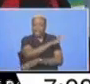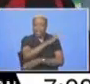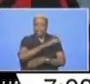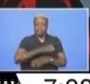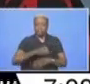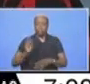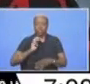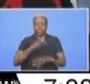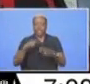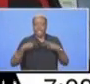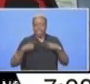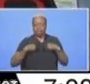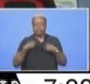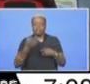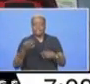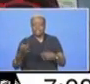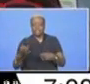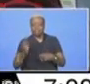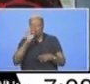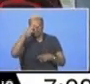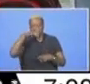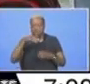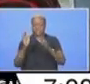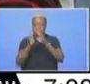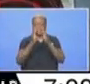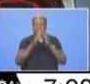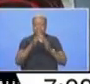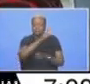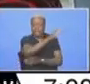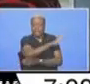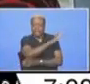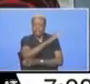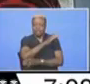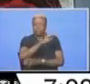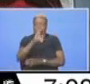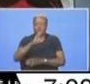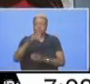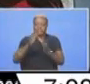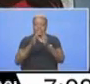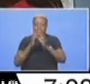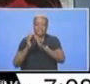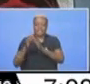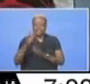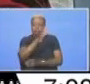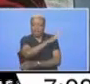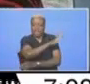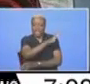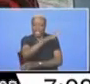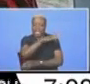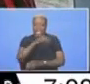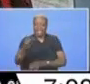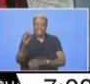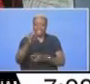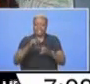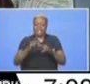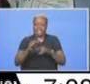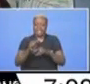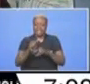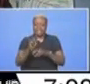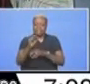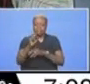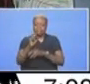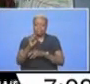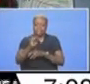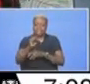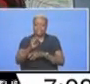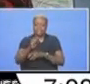facilities operational at Foxtown Clinic, Cooperstown Clinic, and Sandy Point. And these